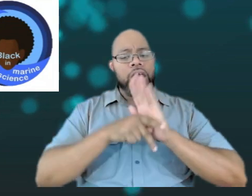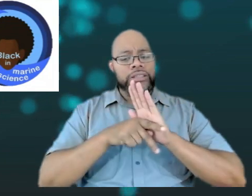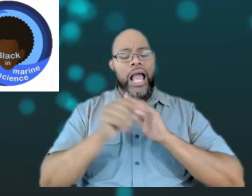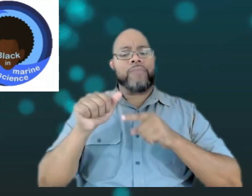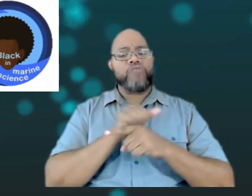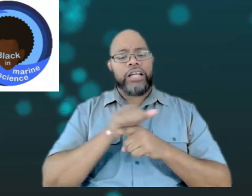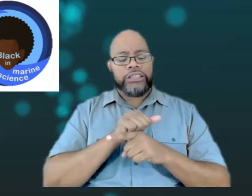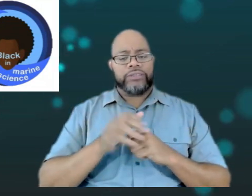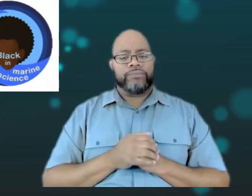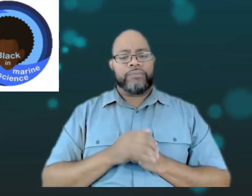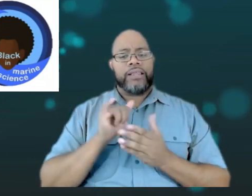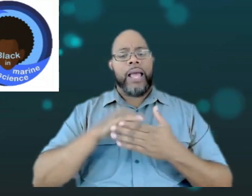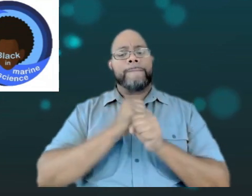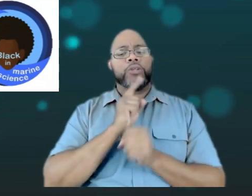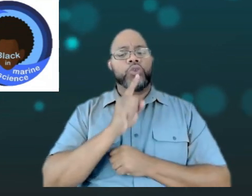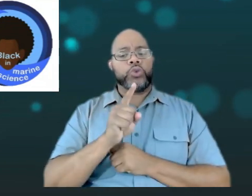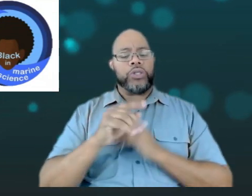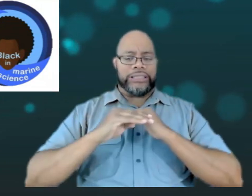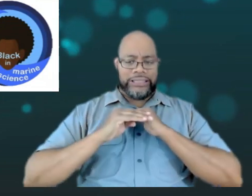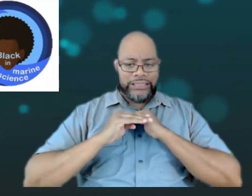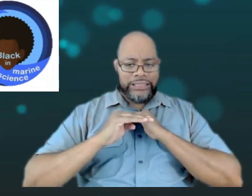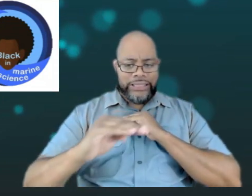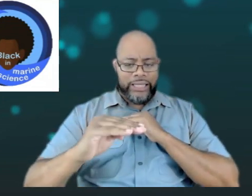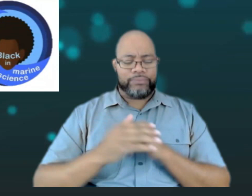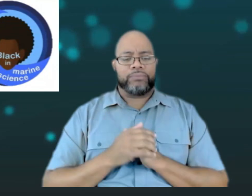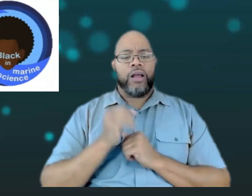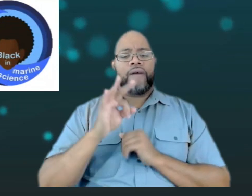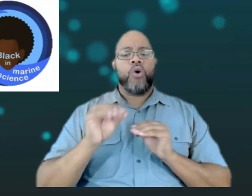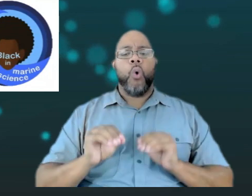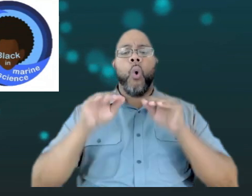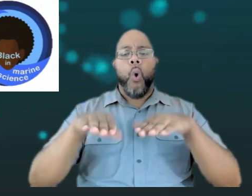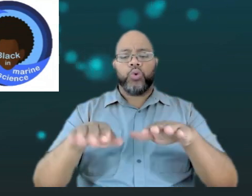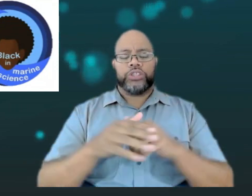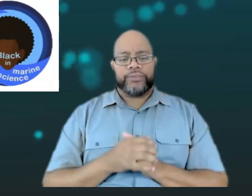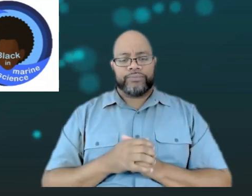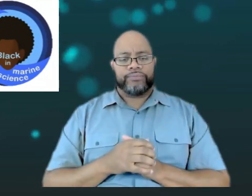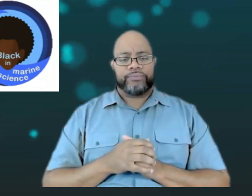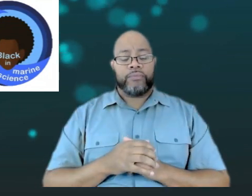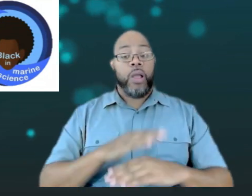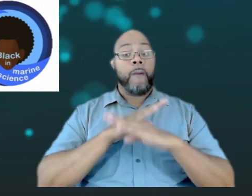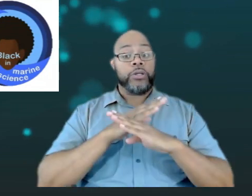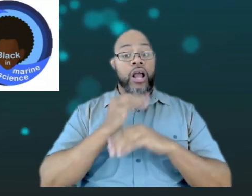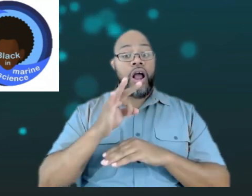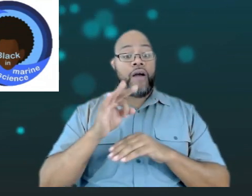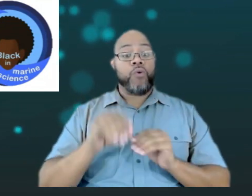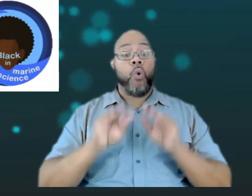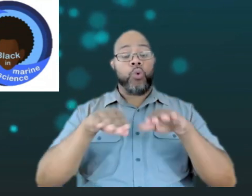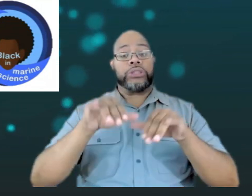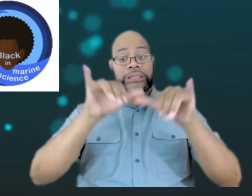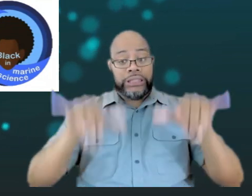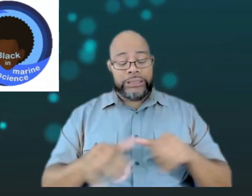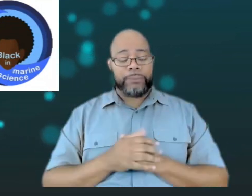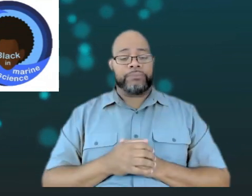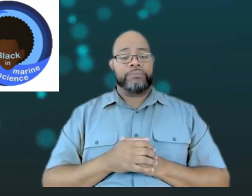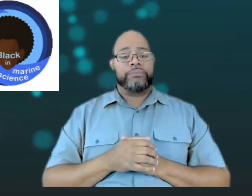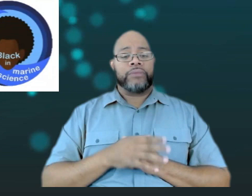and practices that ensure the sustainability of our oceans, the protection of marine ecosystems,